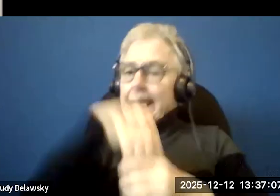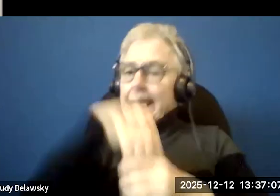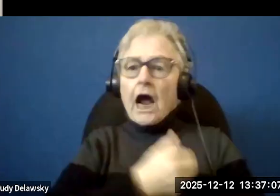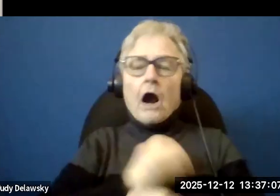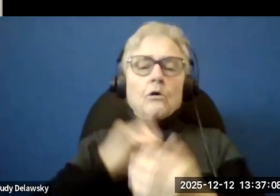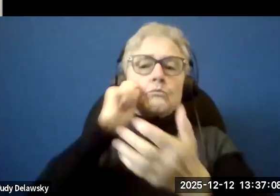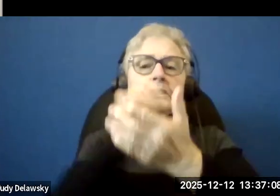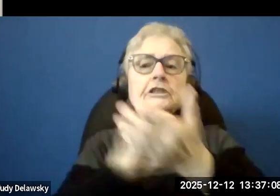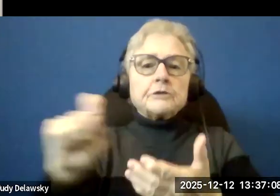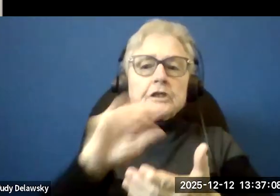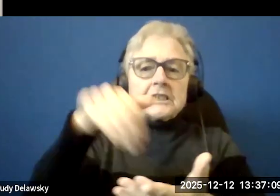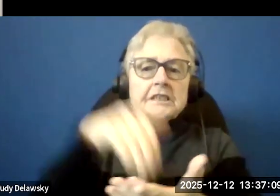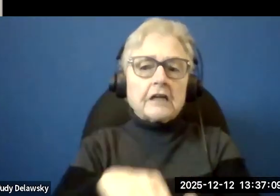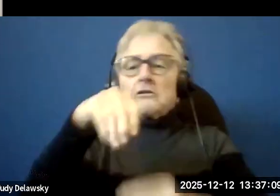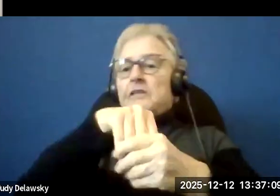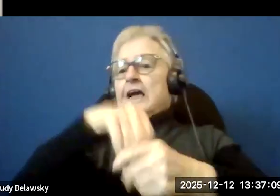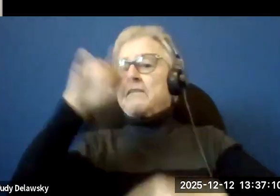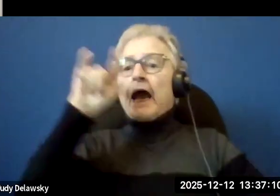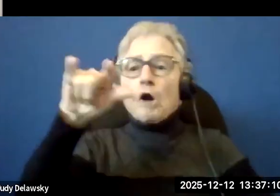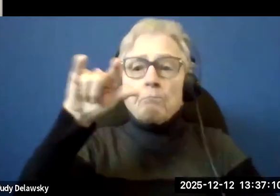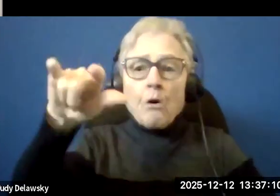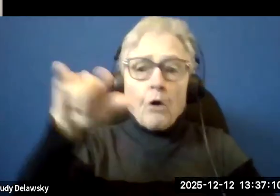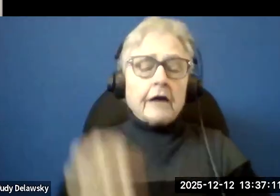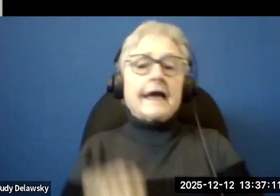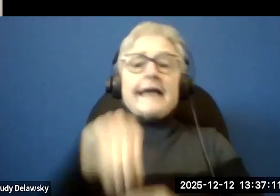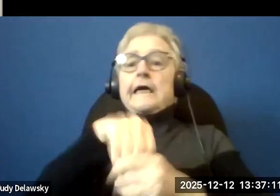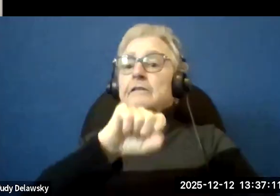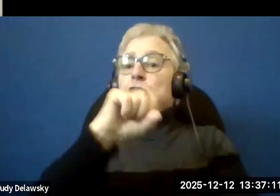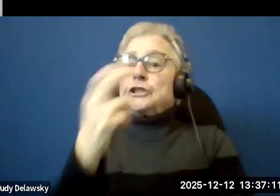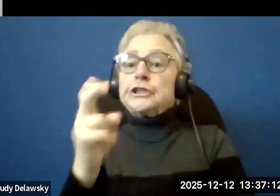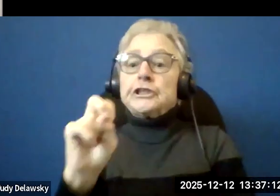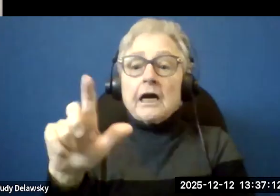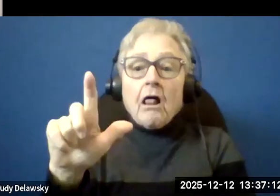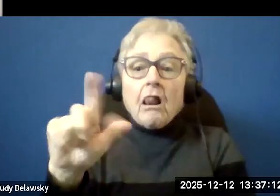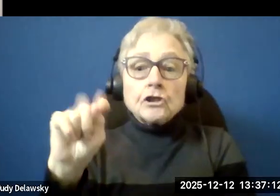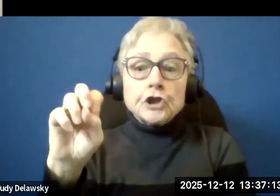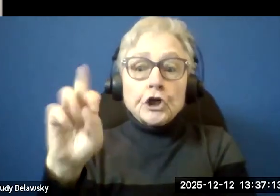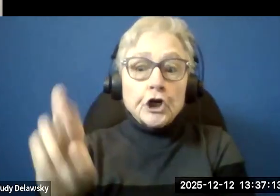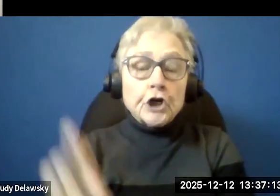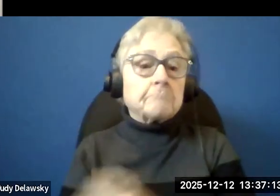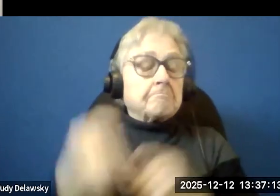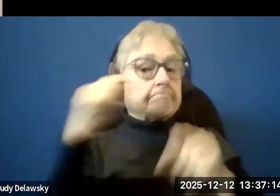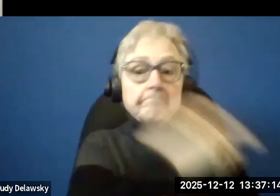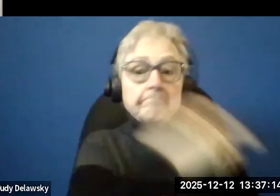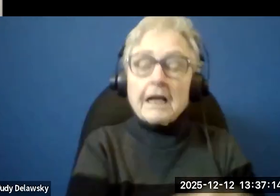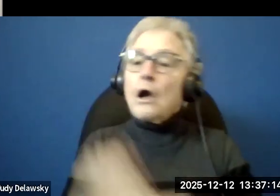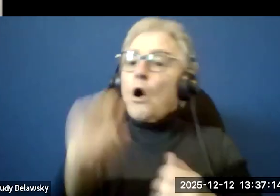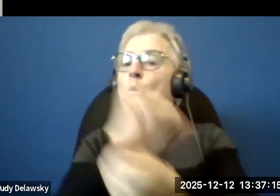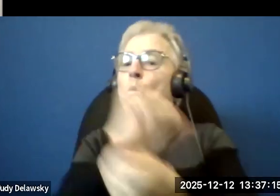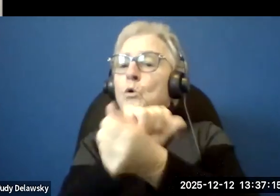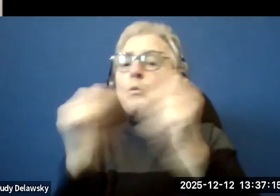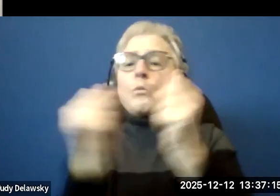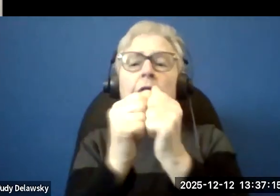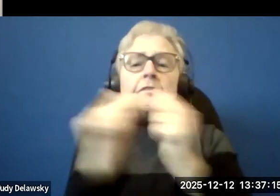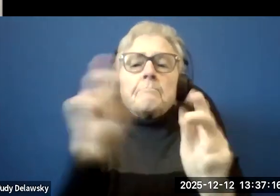the shelter, they're at the airport, they're at wherever our teams are. And they're there to work with people who might be